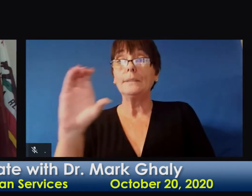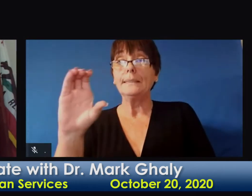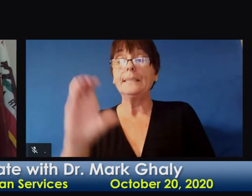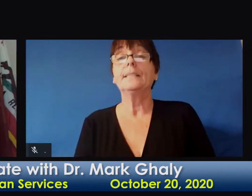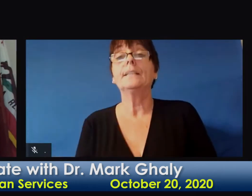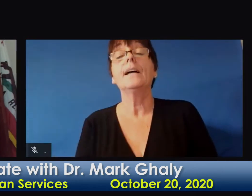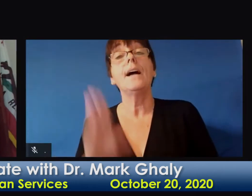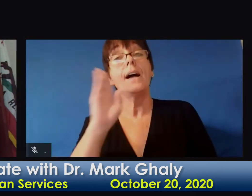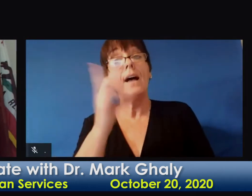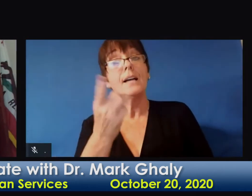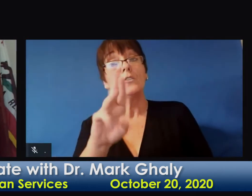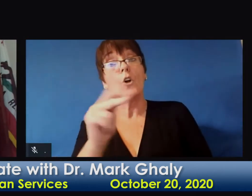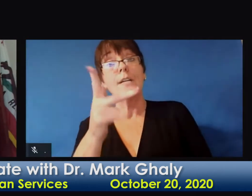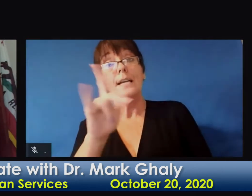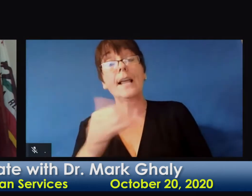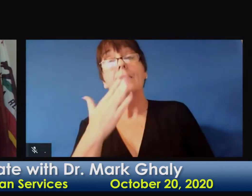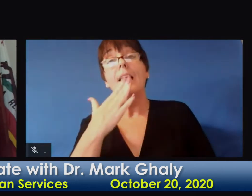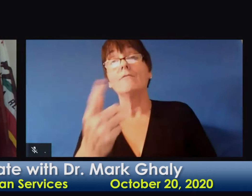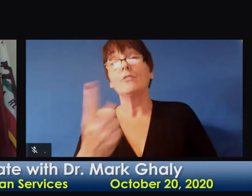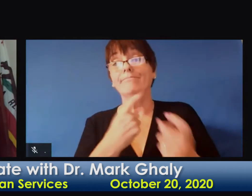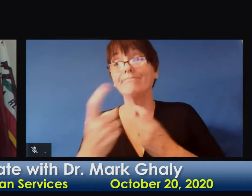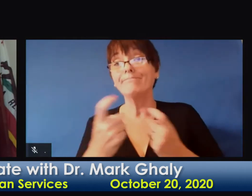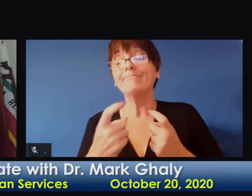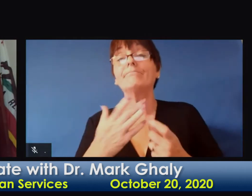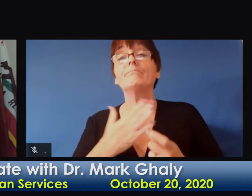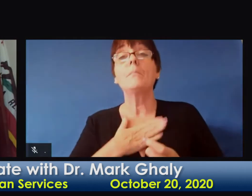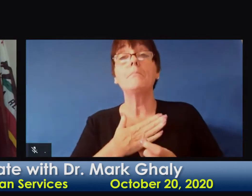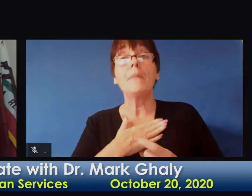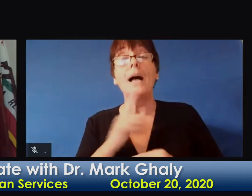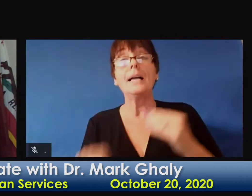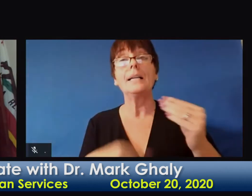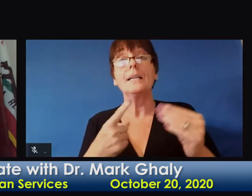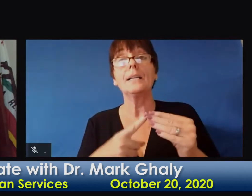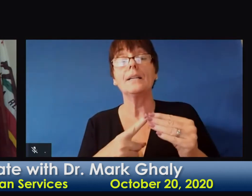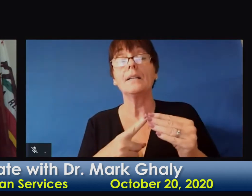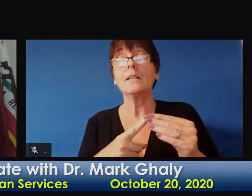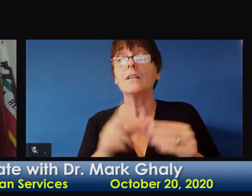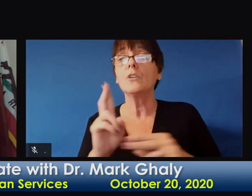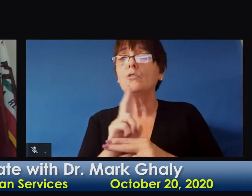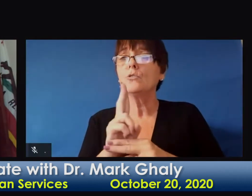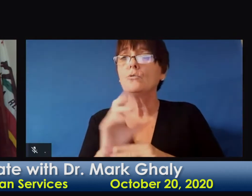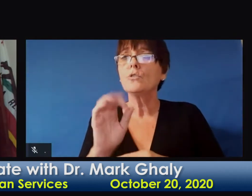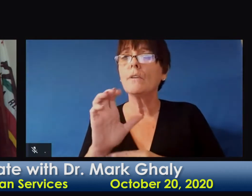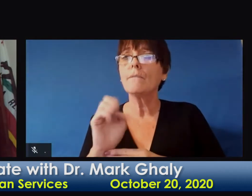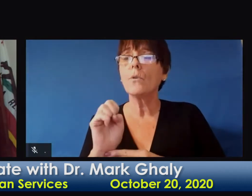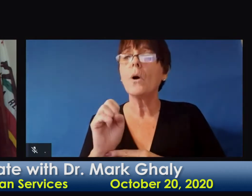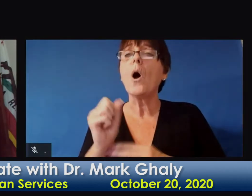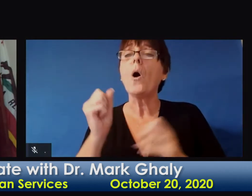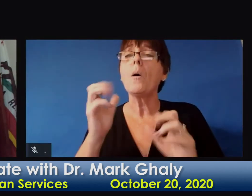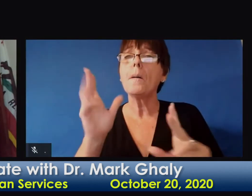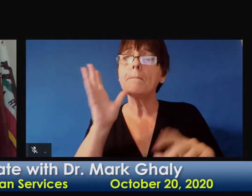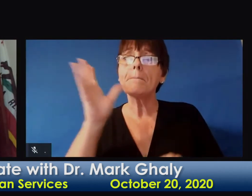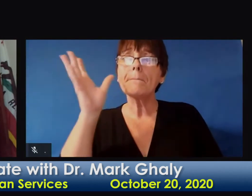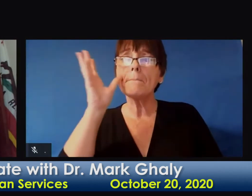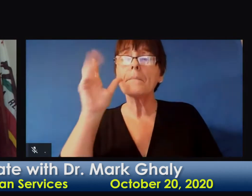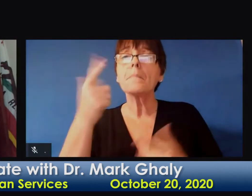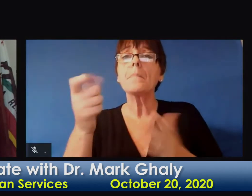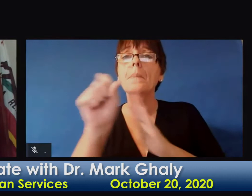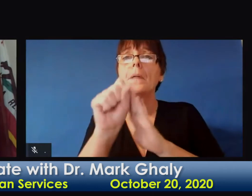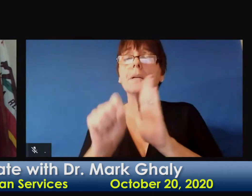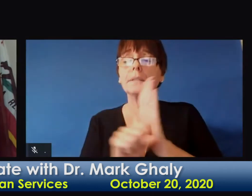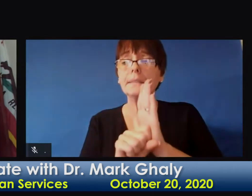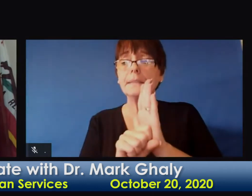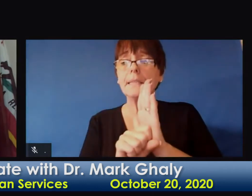Hi, Dr. Ghaly. Thanks for taking our questions. Mine is about youth sport. I'm getting a lot of questions from parents just around the state, frankly,